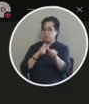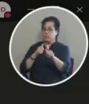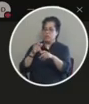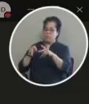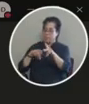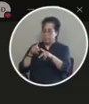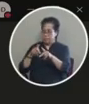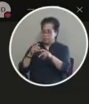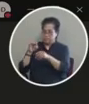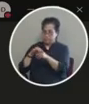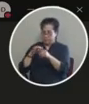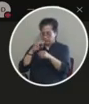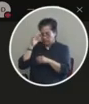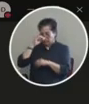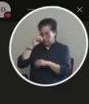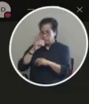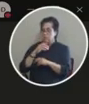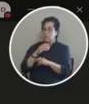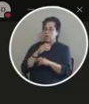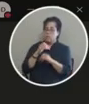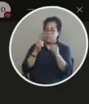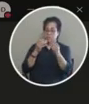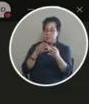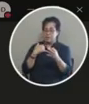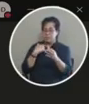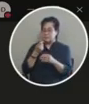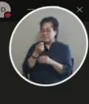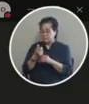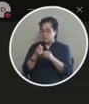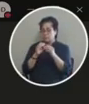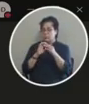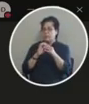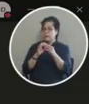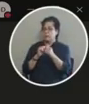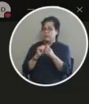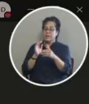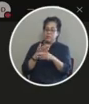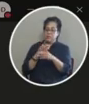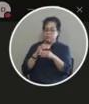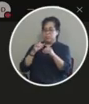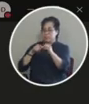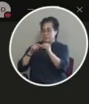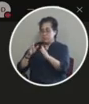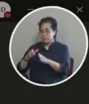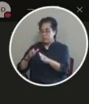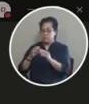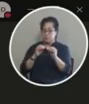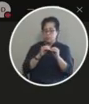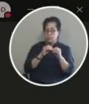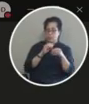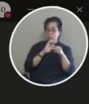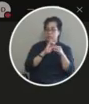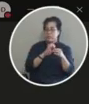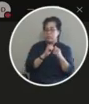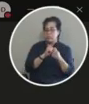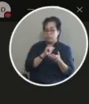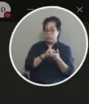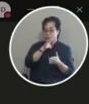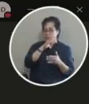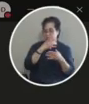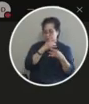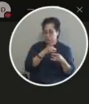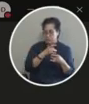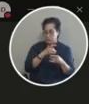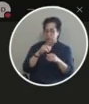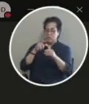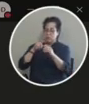dollars they need to fund pet projects, many of which have little to do with the average El Pasoan and more to do with wealthy investors and special interests. El